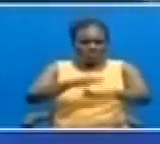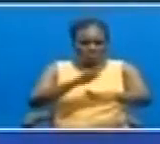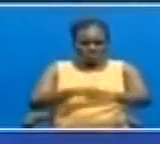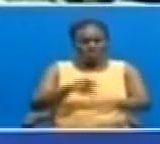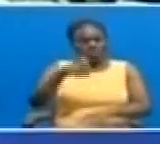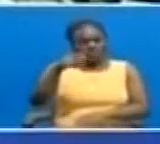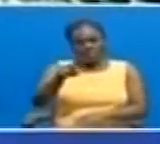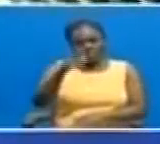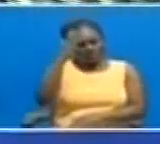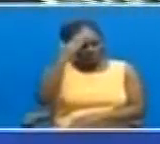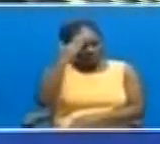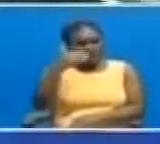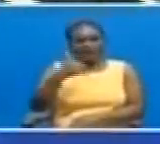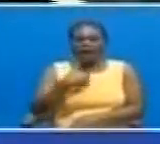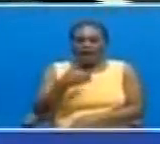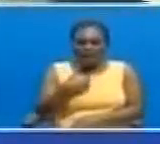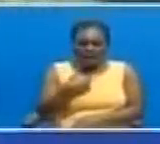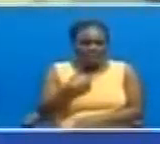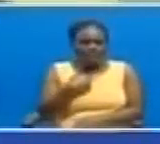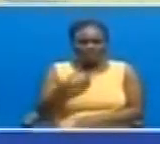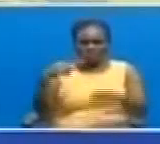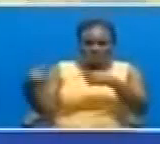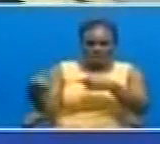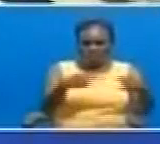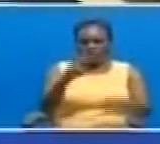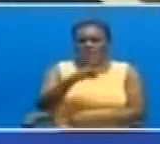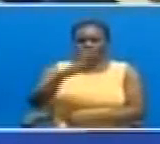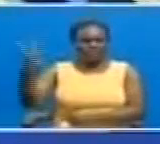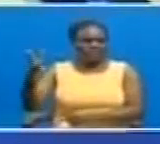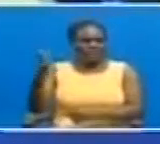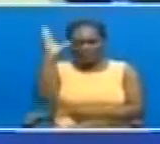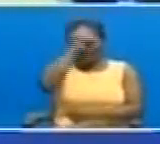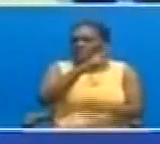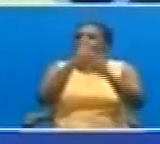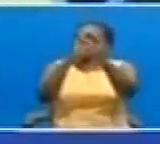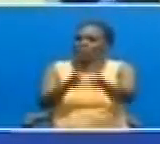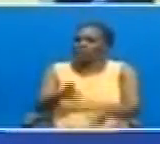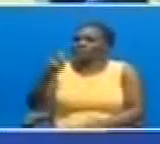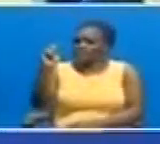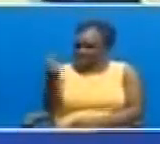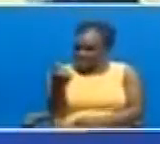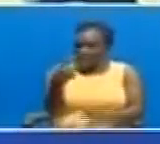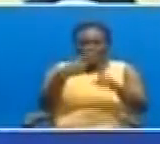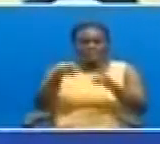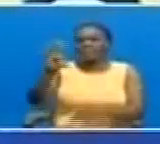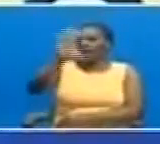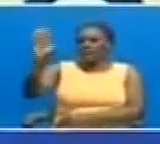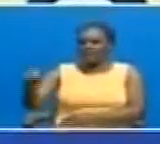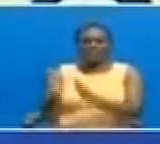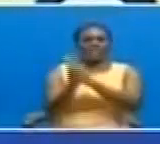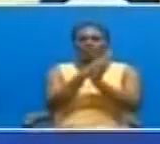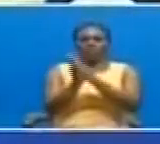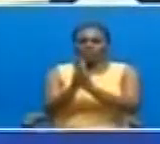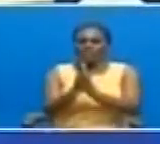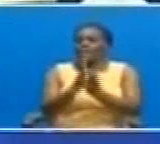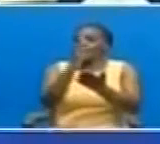should apologize. There has been a steady uprising against Western misreporting of not just the Kenyan but the African story, and through the